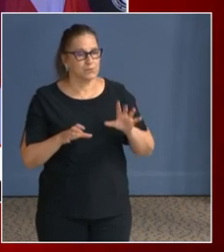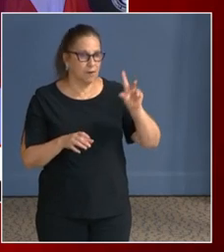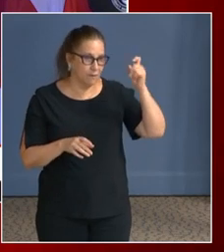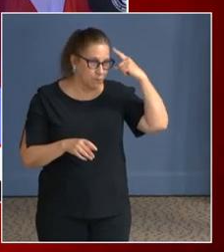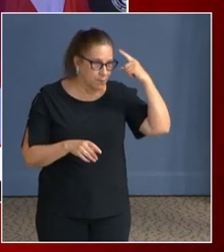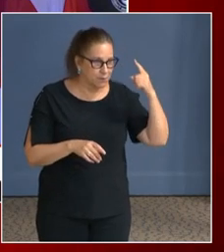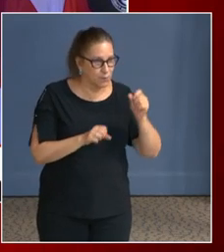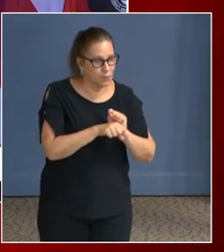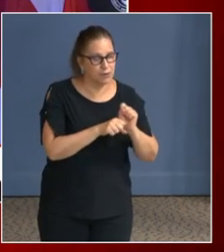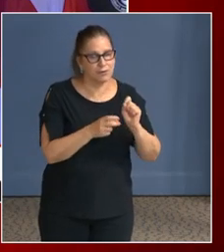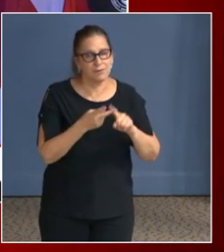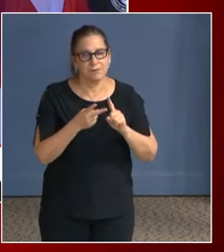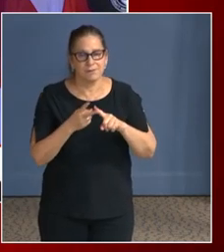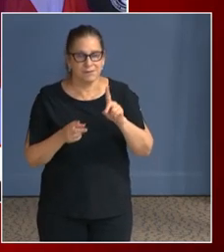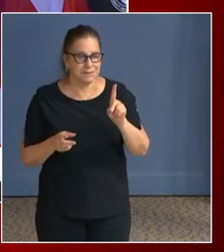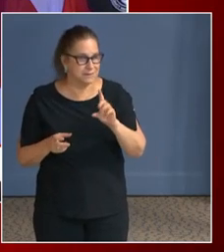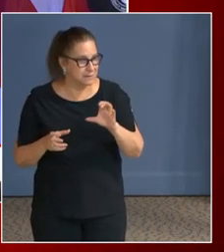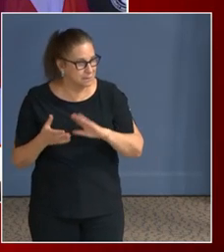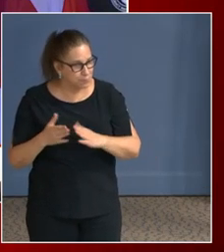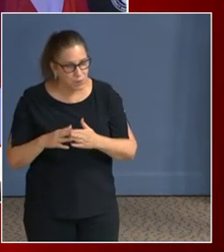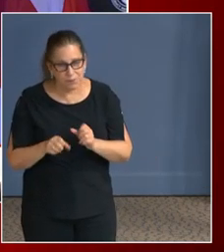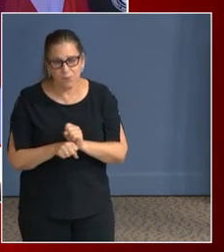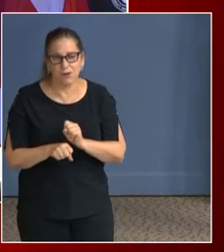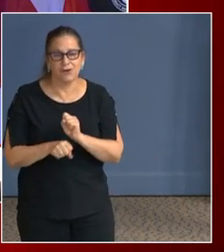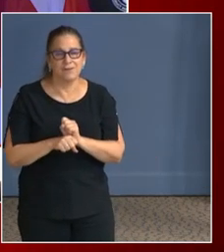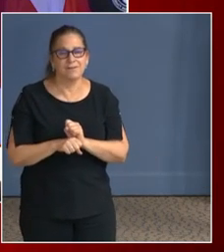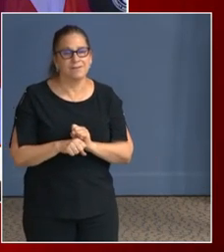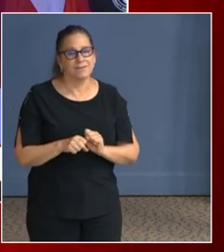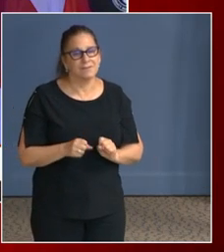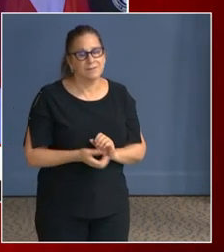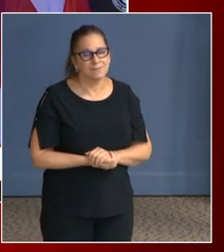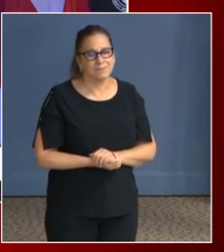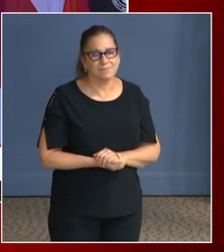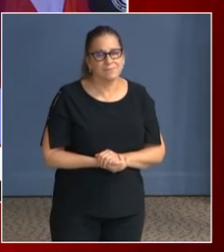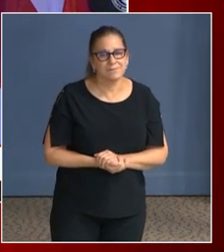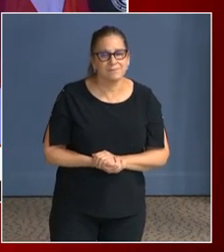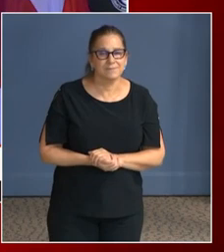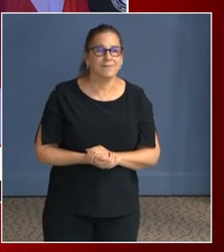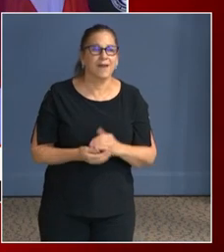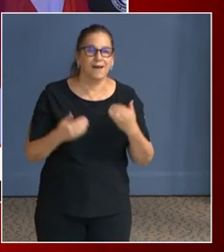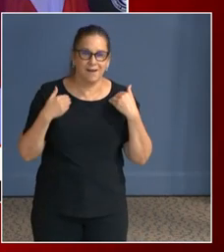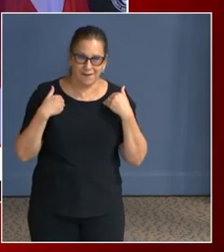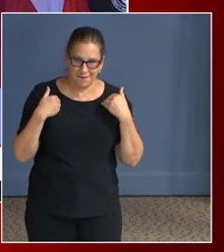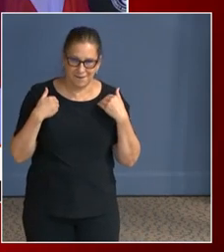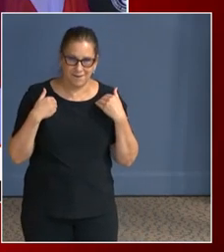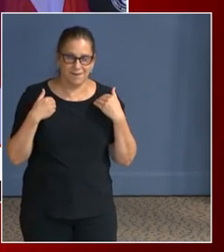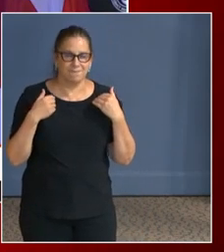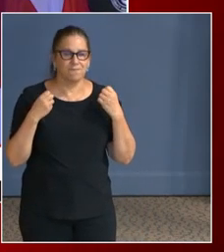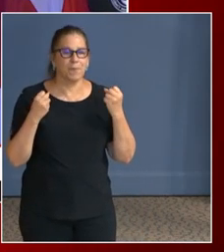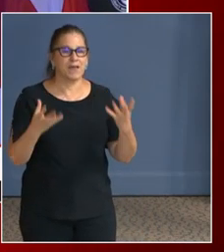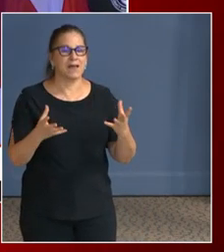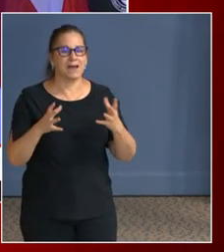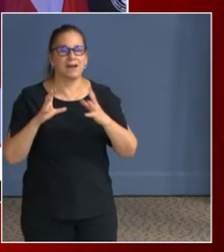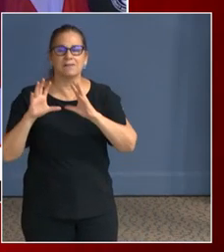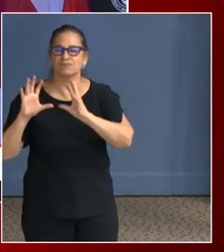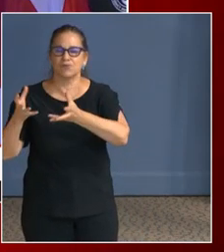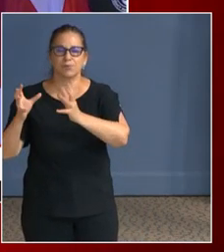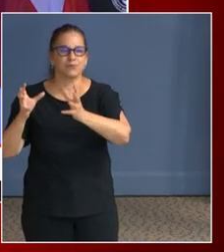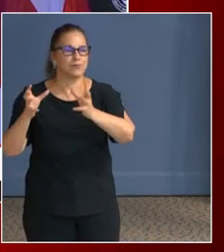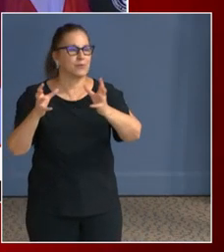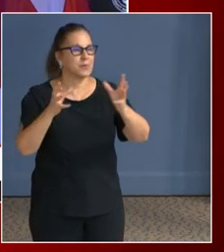year, there are a lot of fireworks leading up to the 4th of